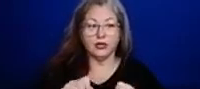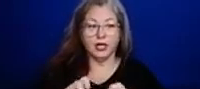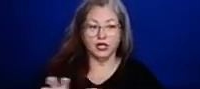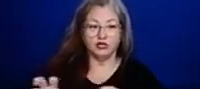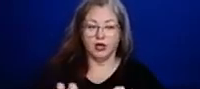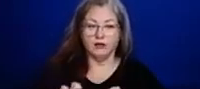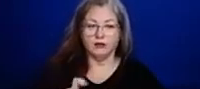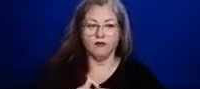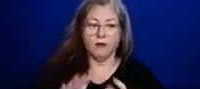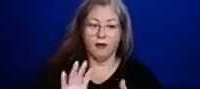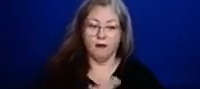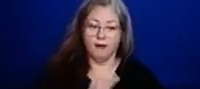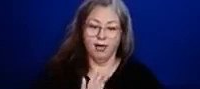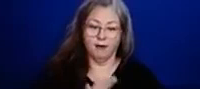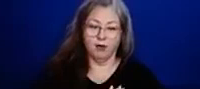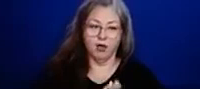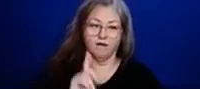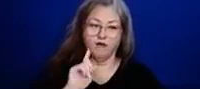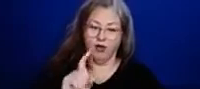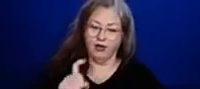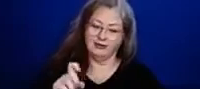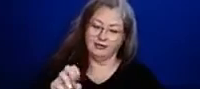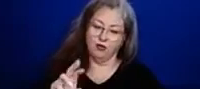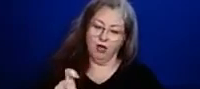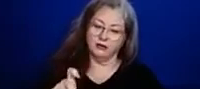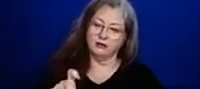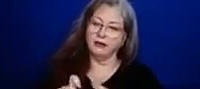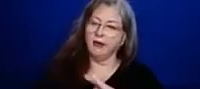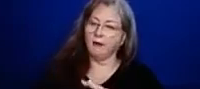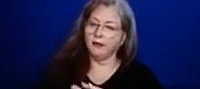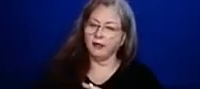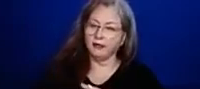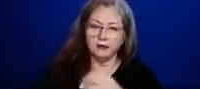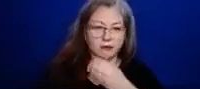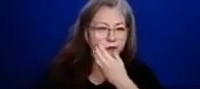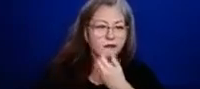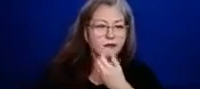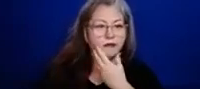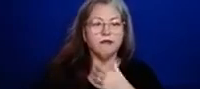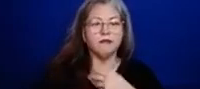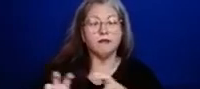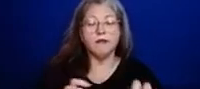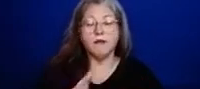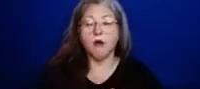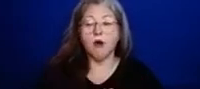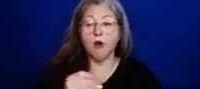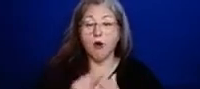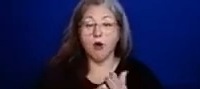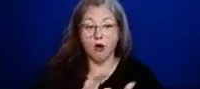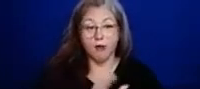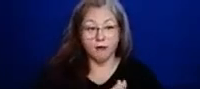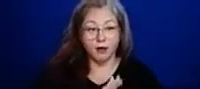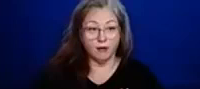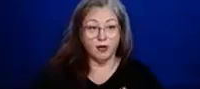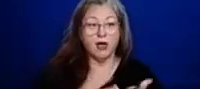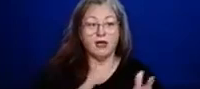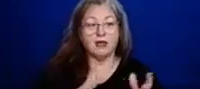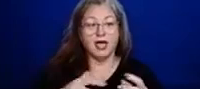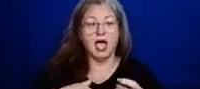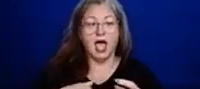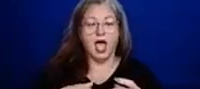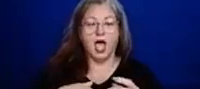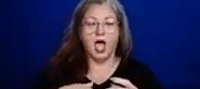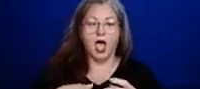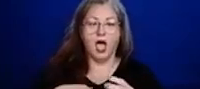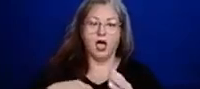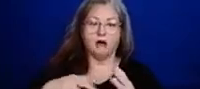the paper of a Xerox copy to art paper. And then I worked over it